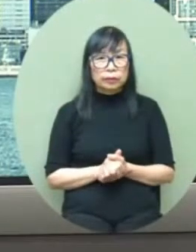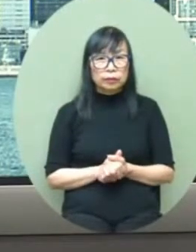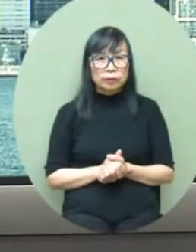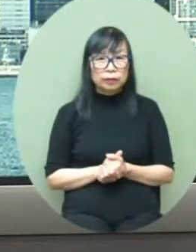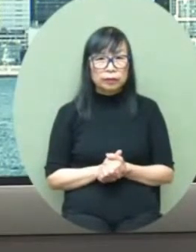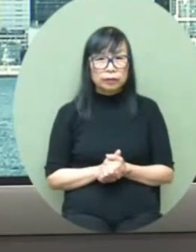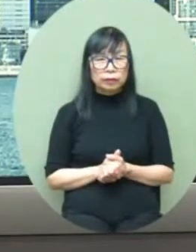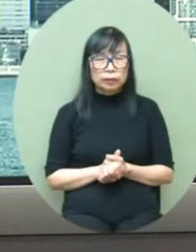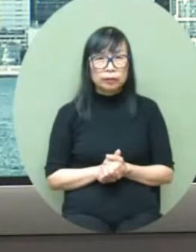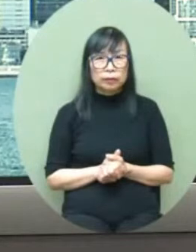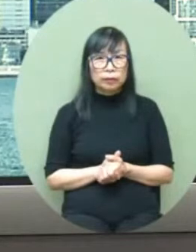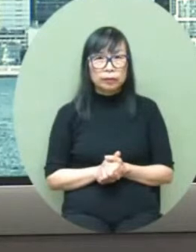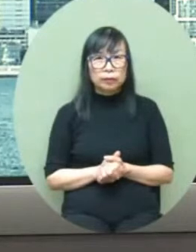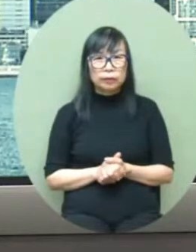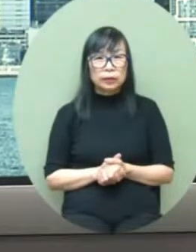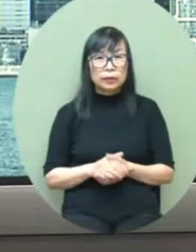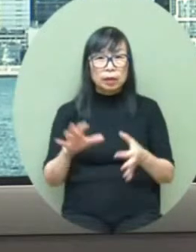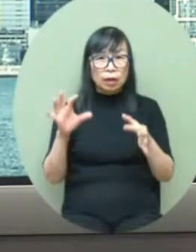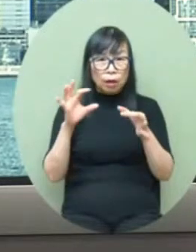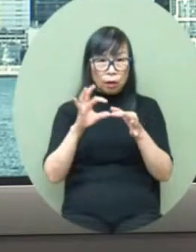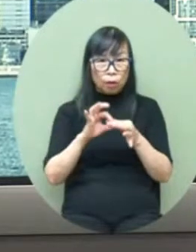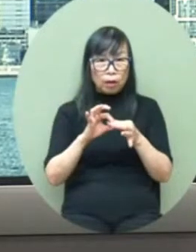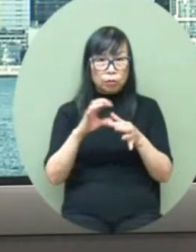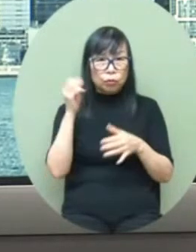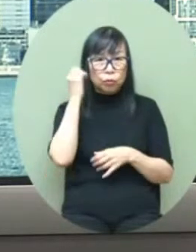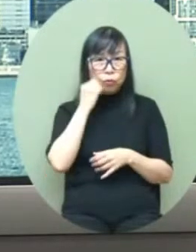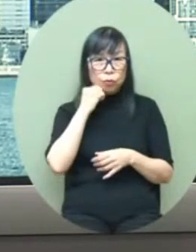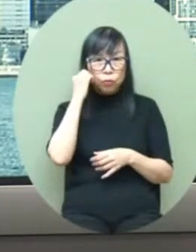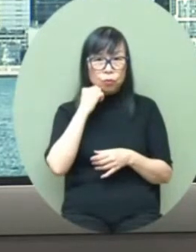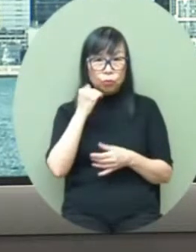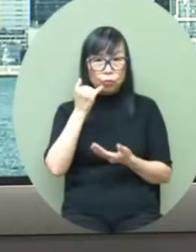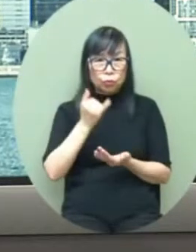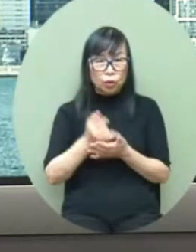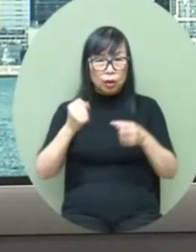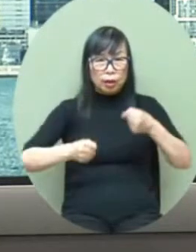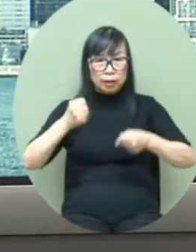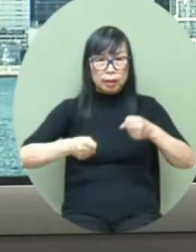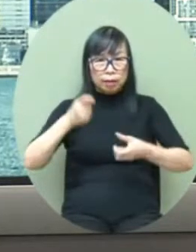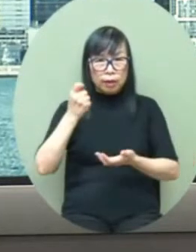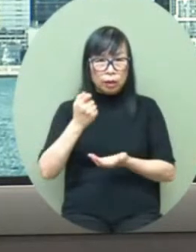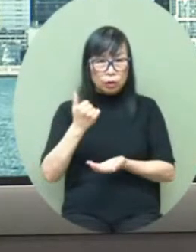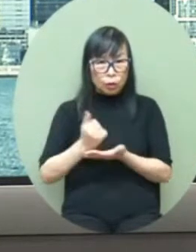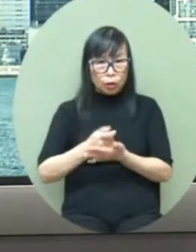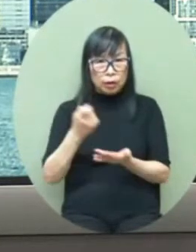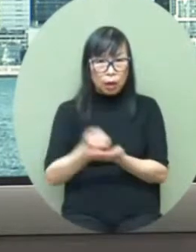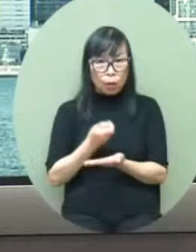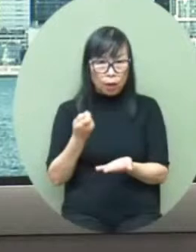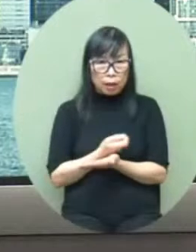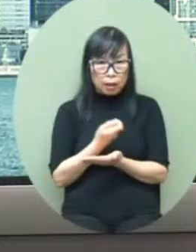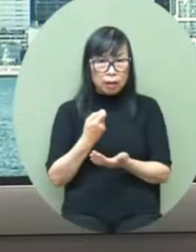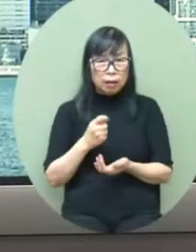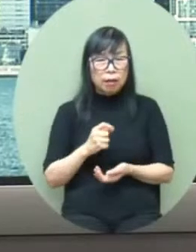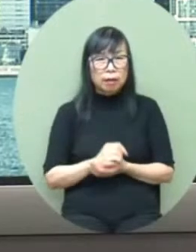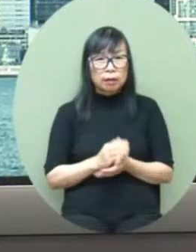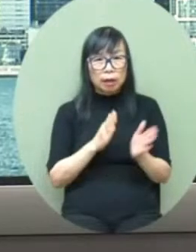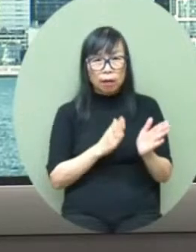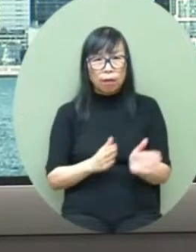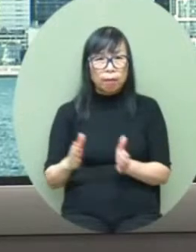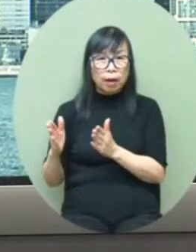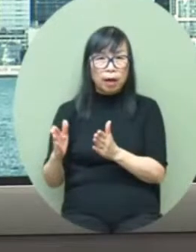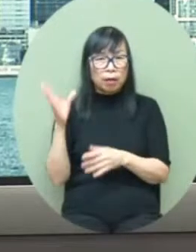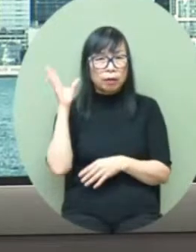elderly fare concession scheme, I have heard different opinions about how the system can be